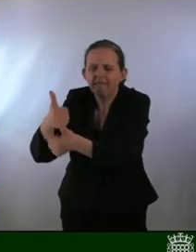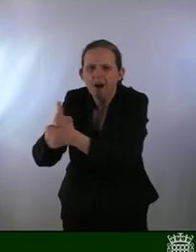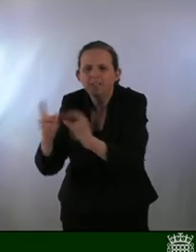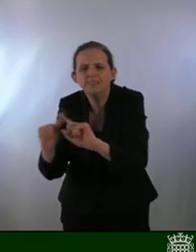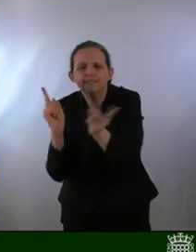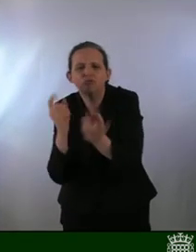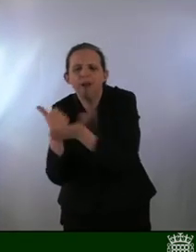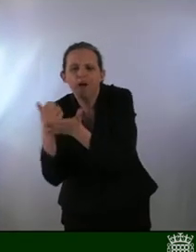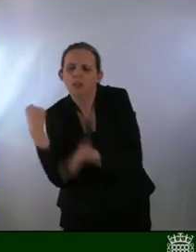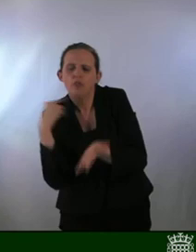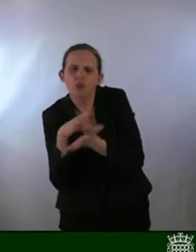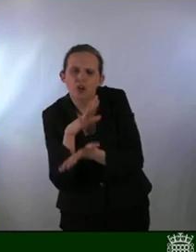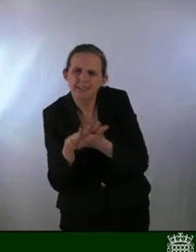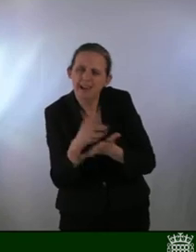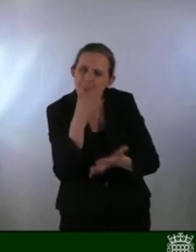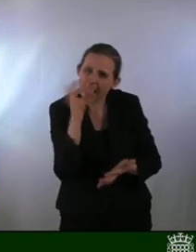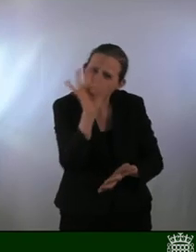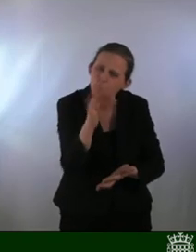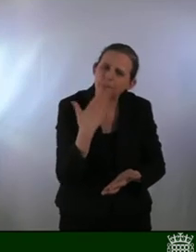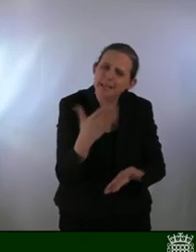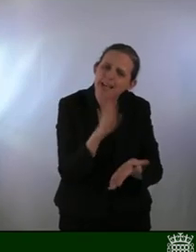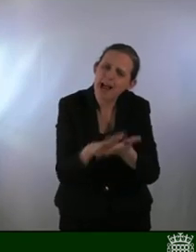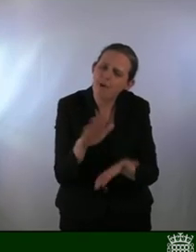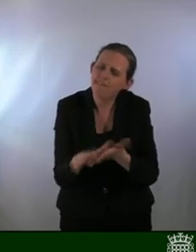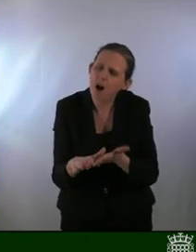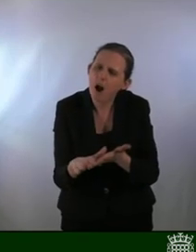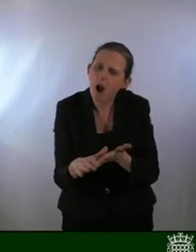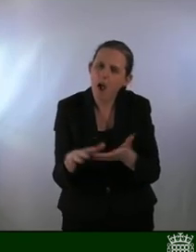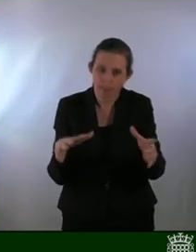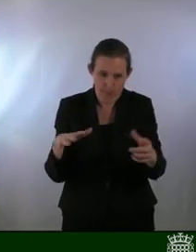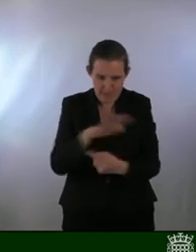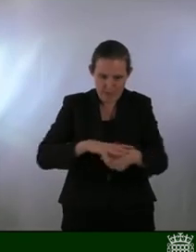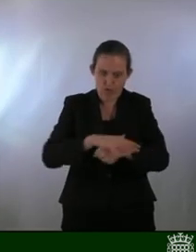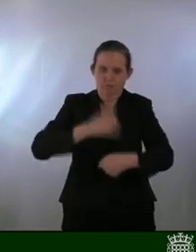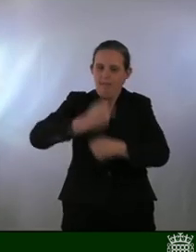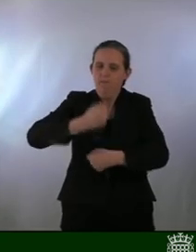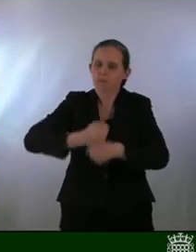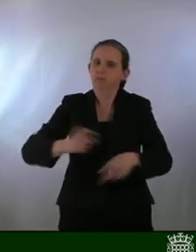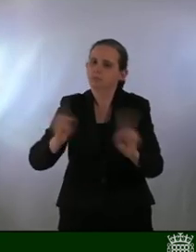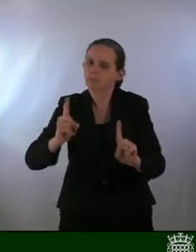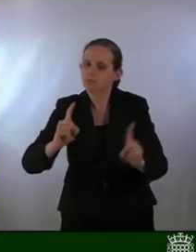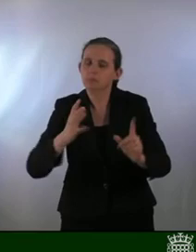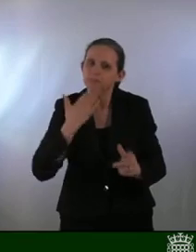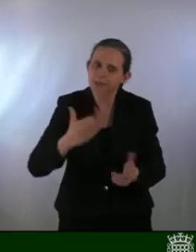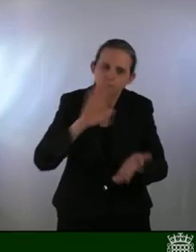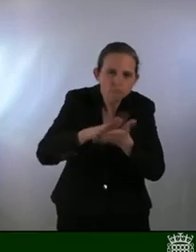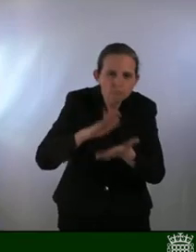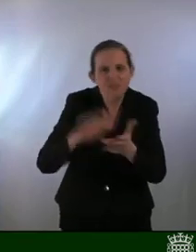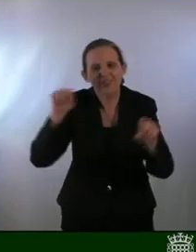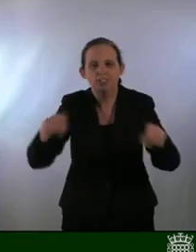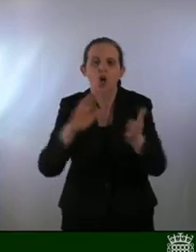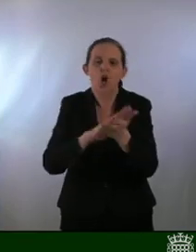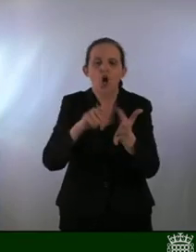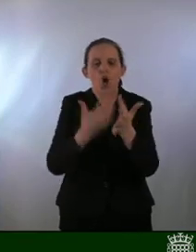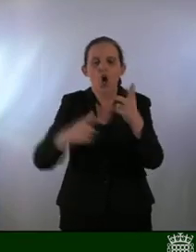Thursday. If he could clarify the position of the government, but could he also clarify, because this is